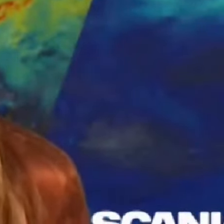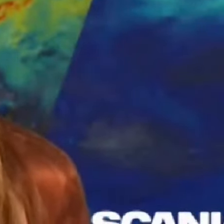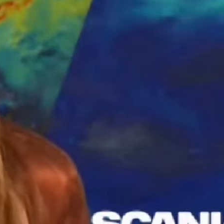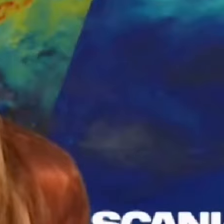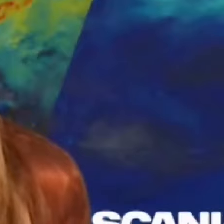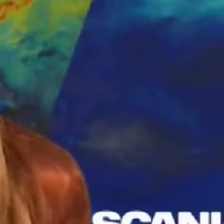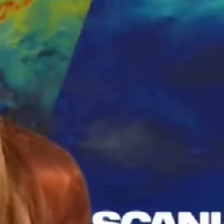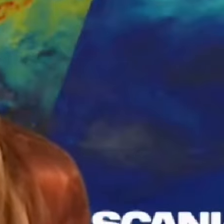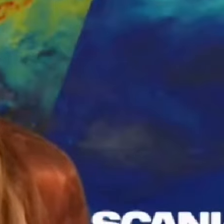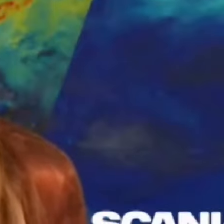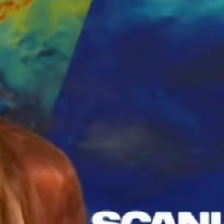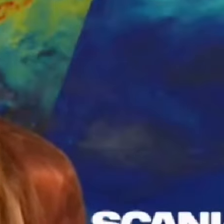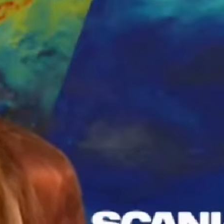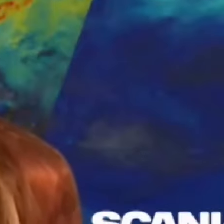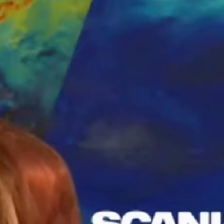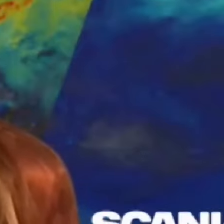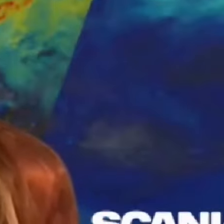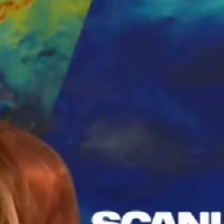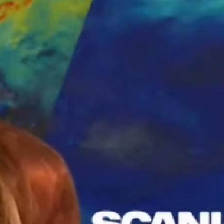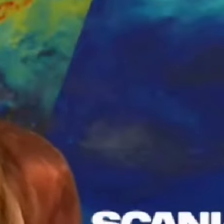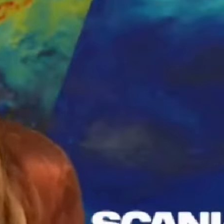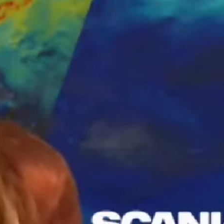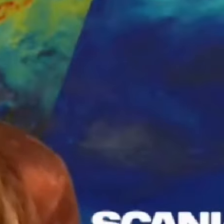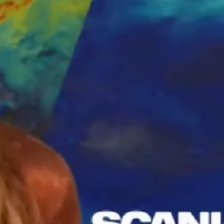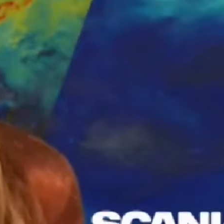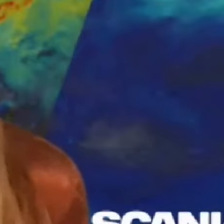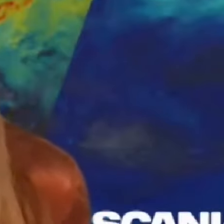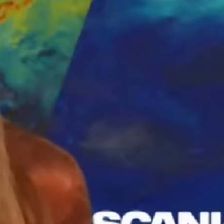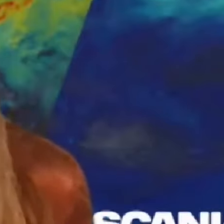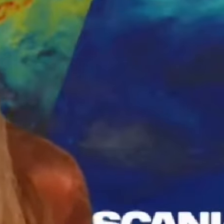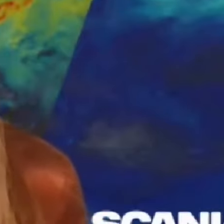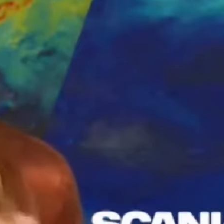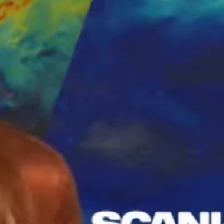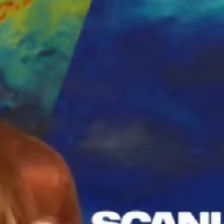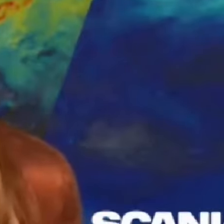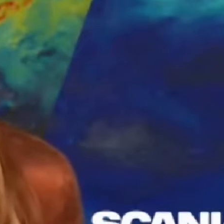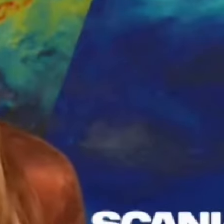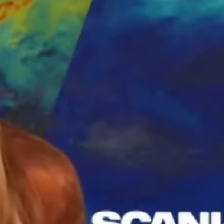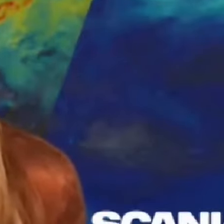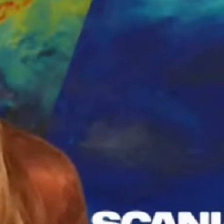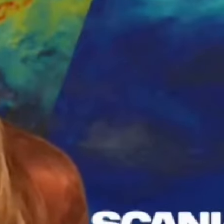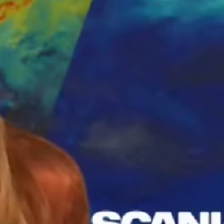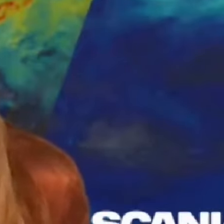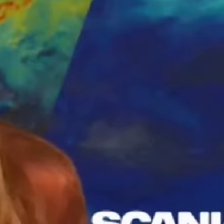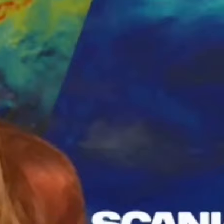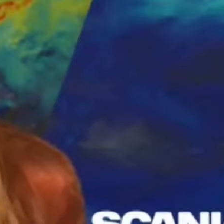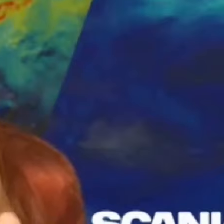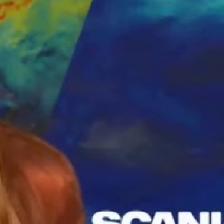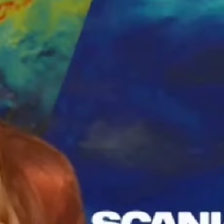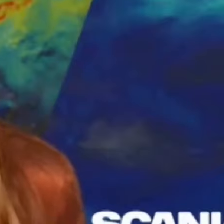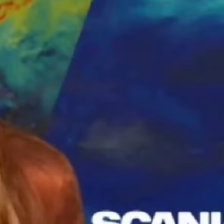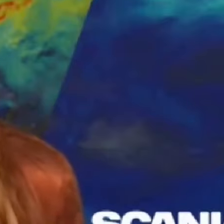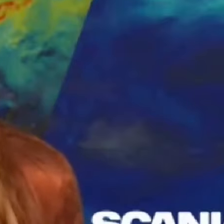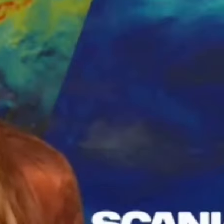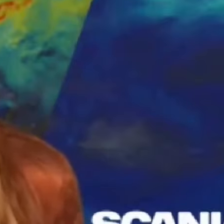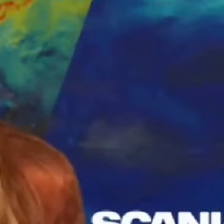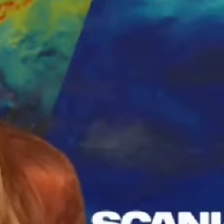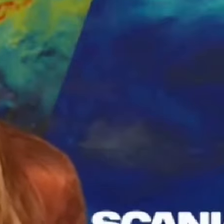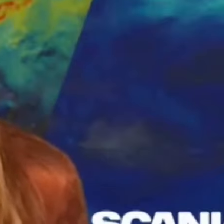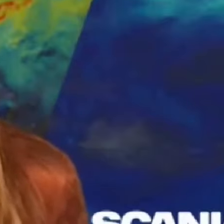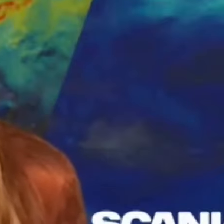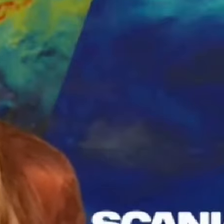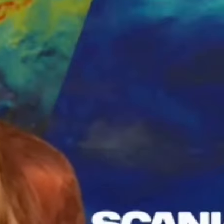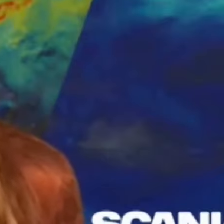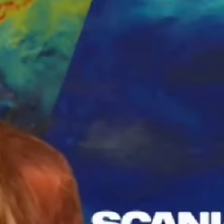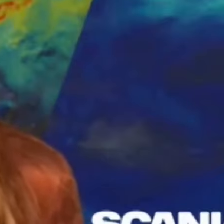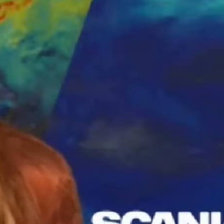why is sustainability important, because we felt that, you know, most people are starting to realize that